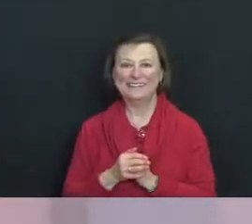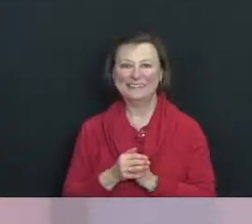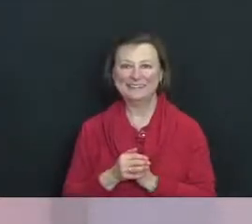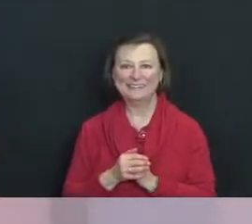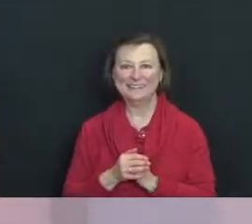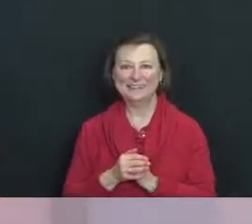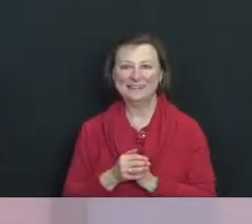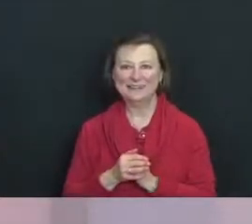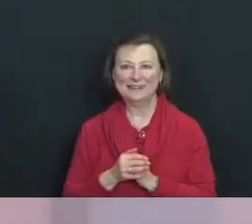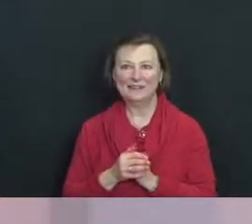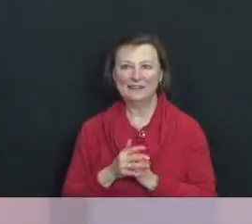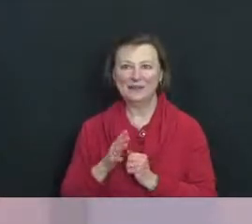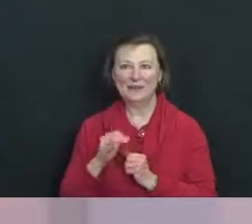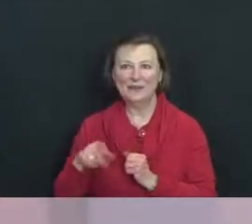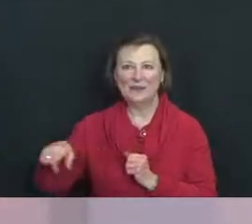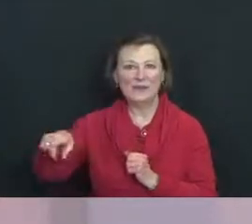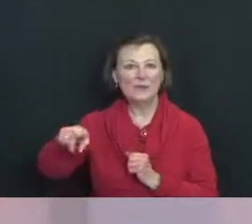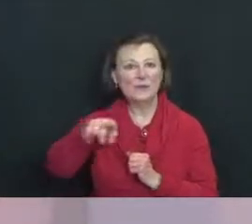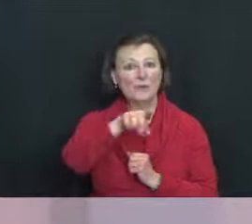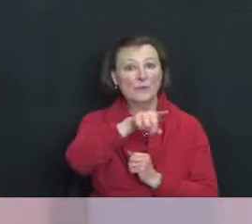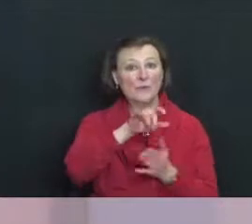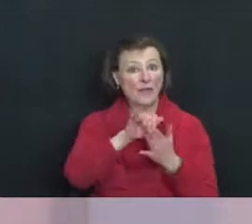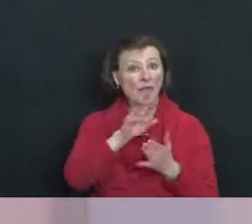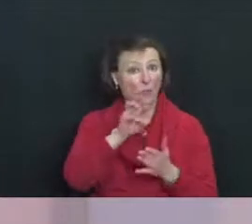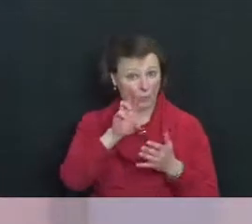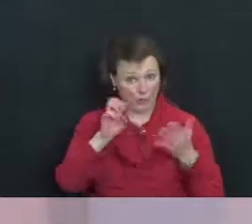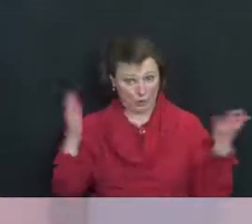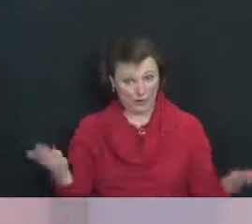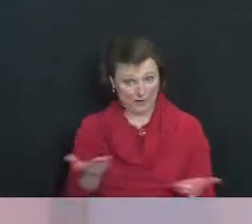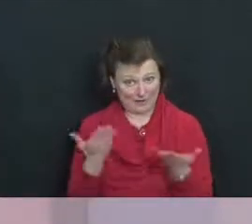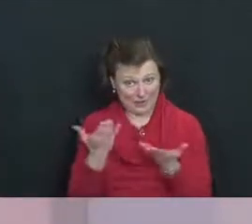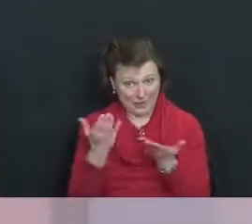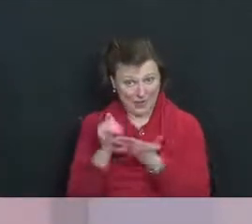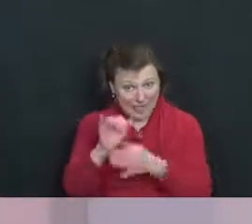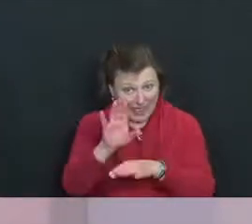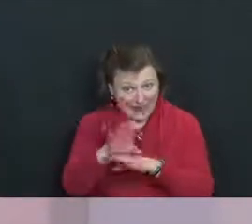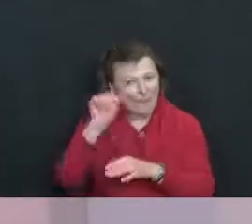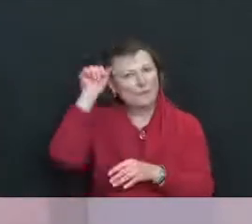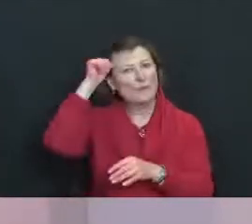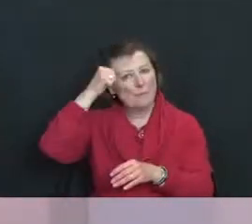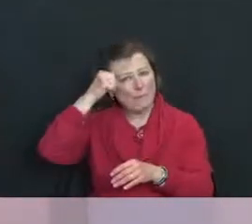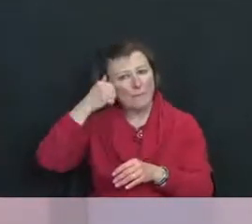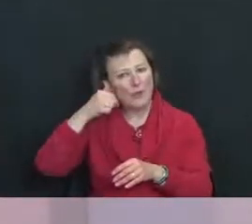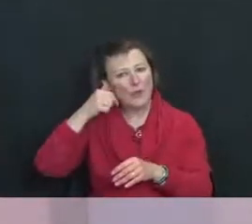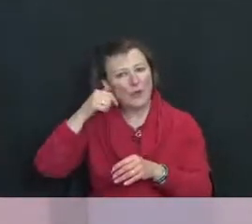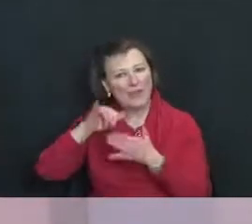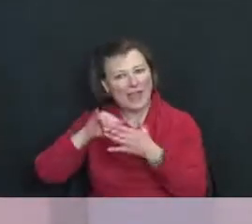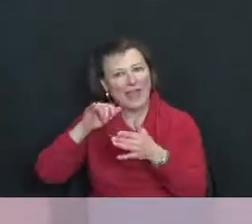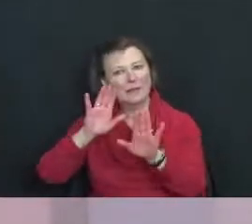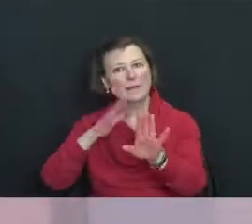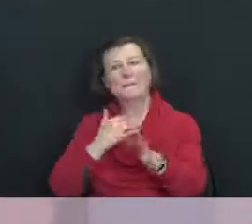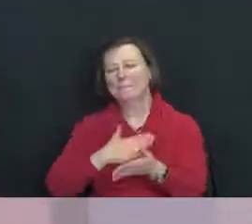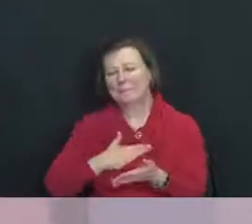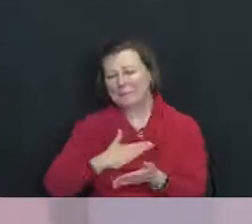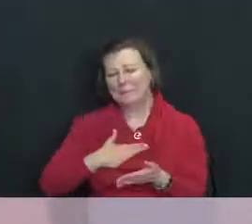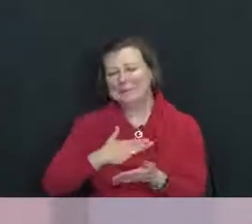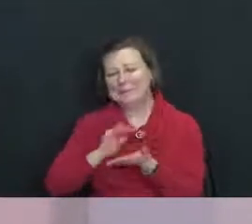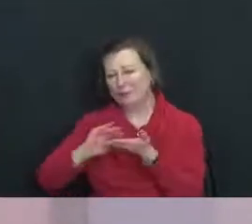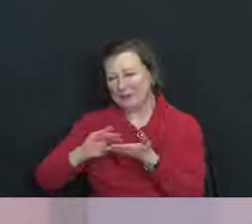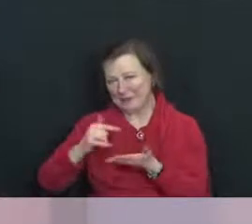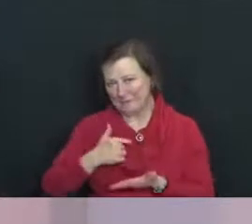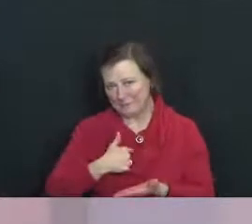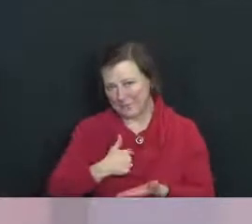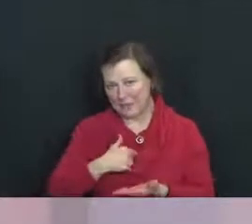So those of you who were here that afternoon and remember that, please forgive me for saying this, but I was